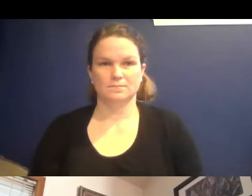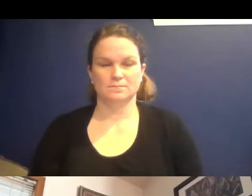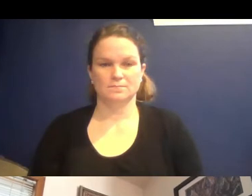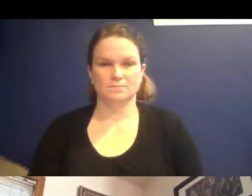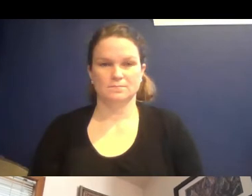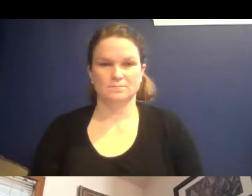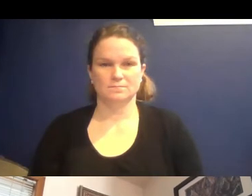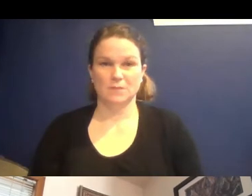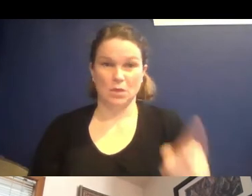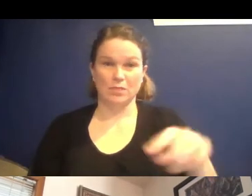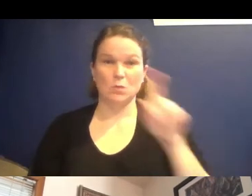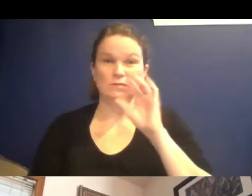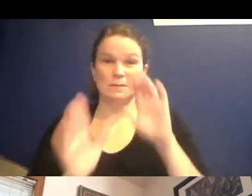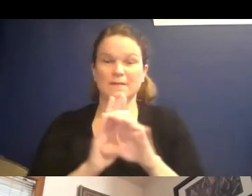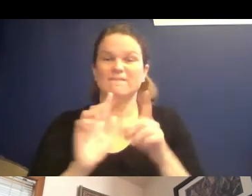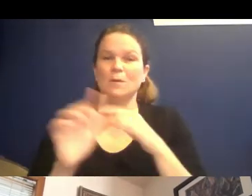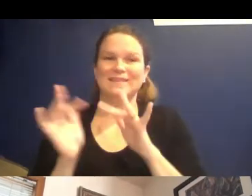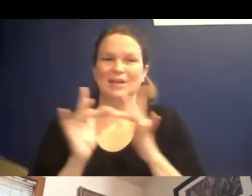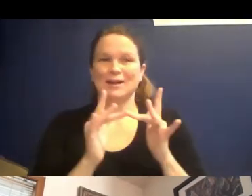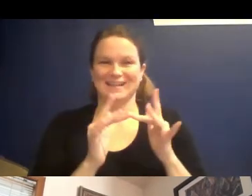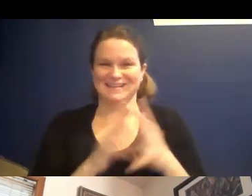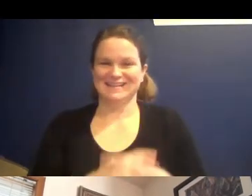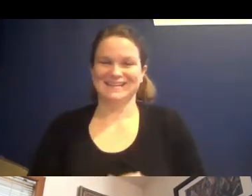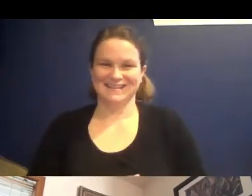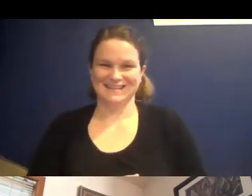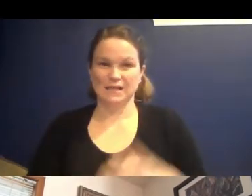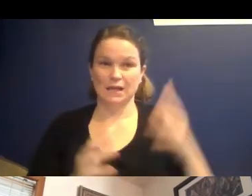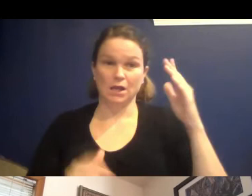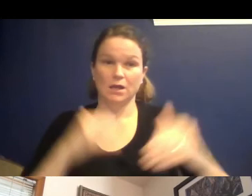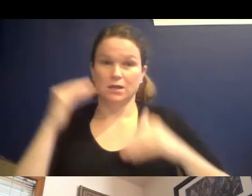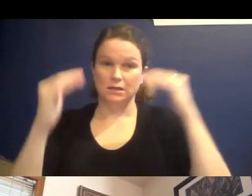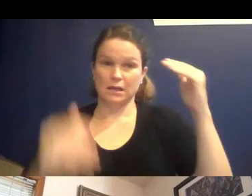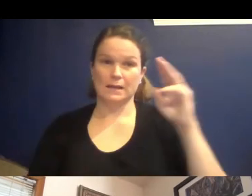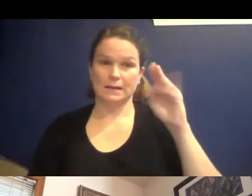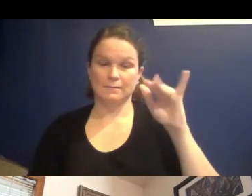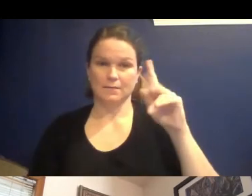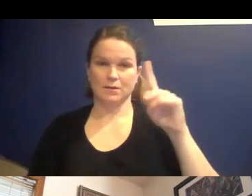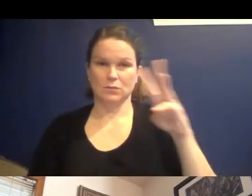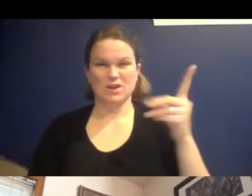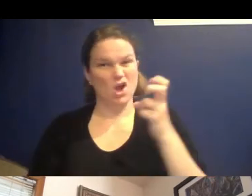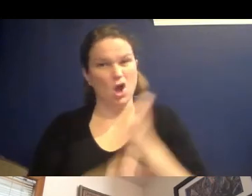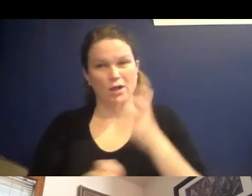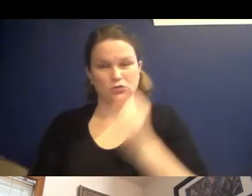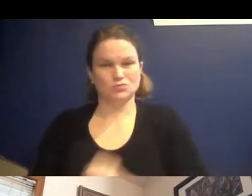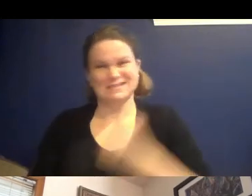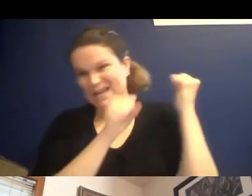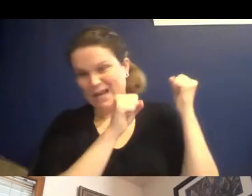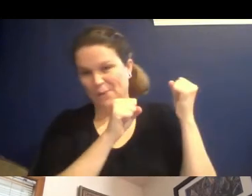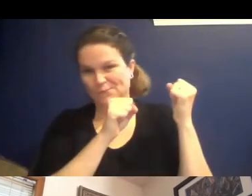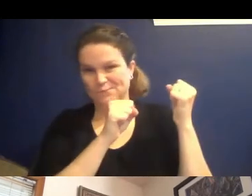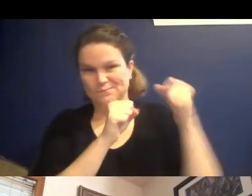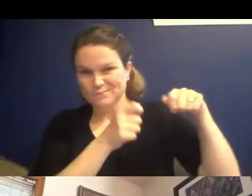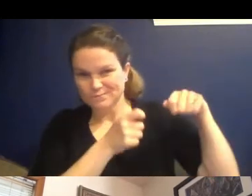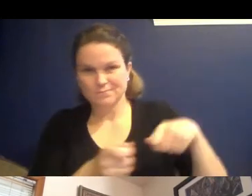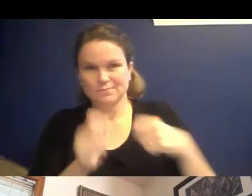These pictures I took from the internet. An adult milkweed plant is hard to dig up. You break the roots off